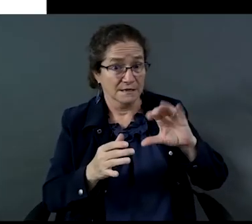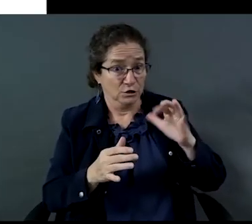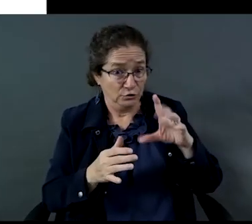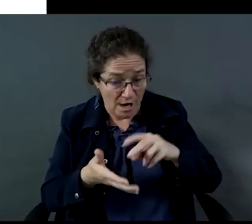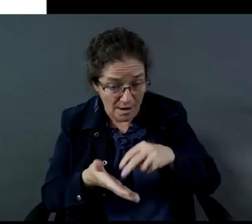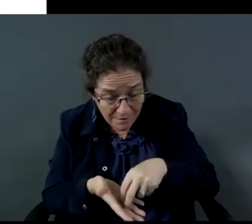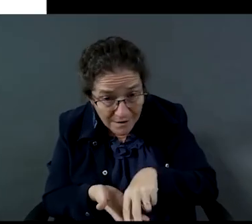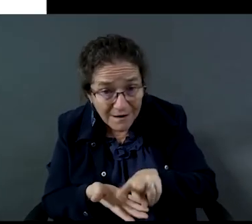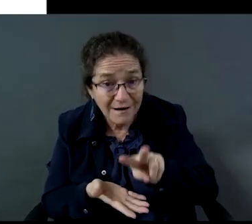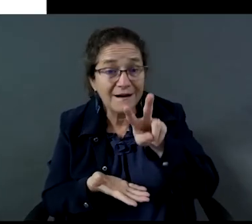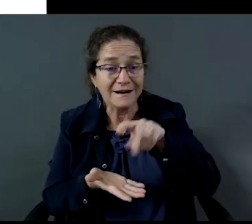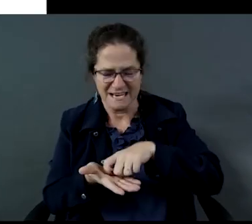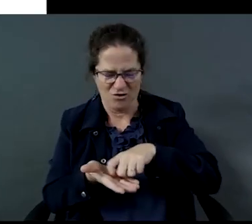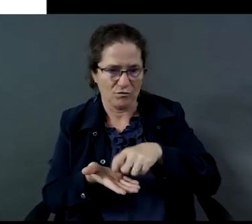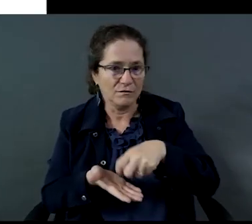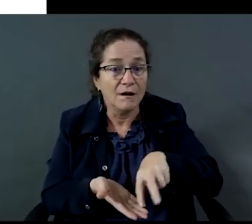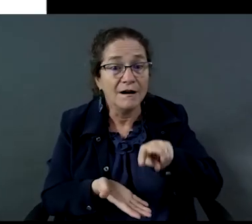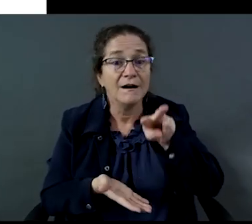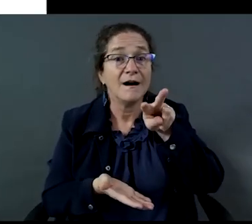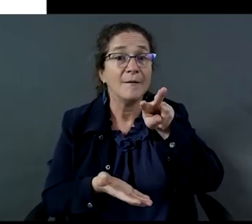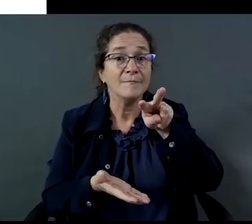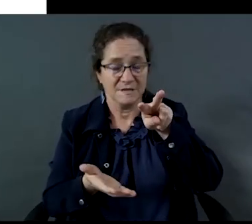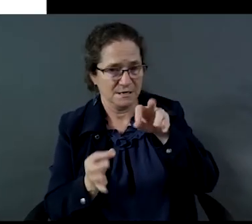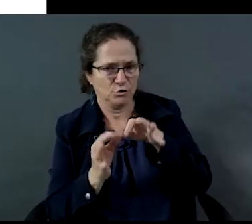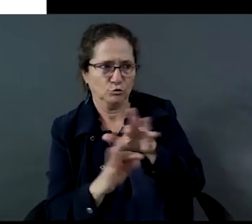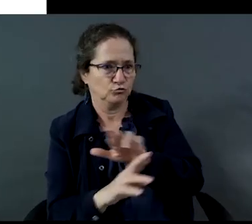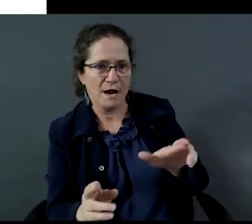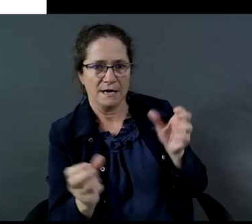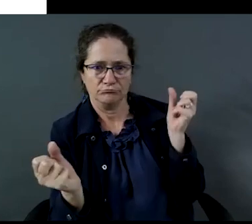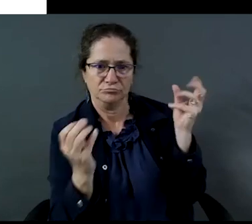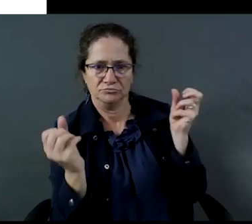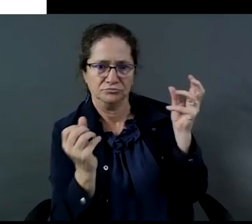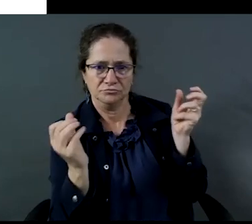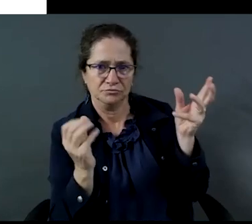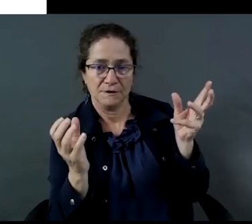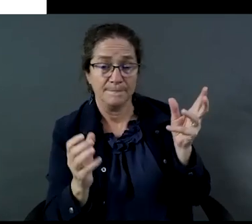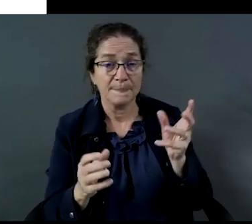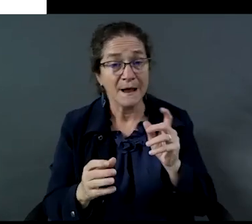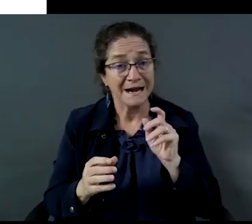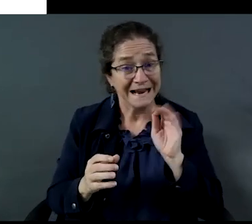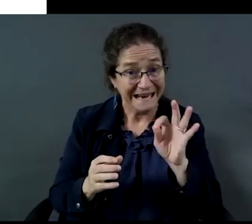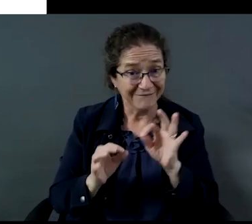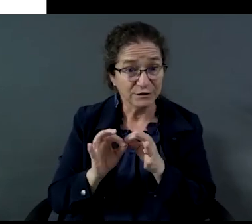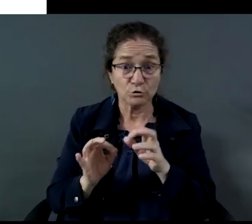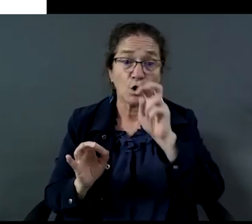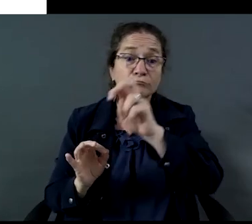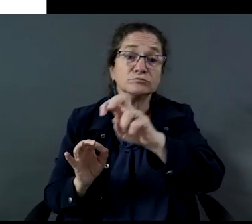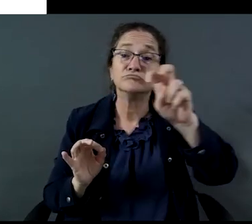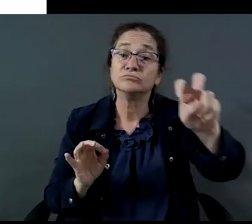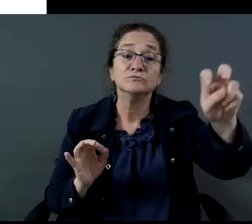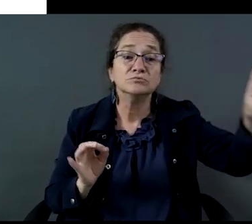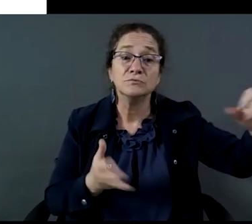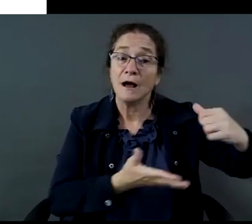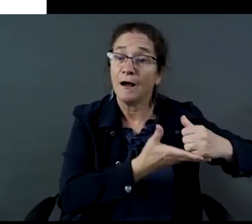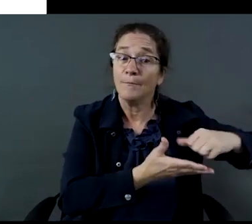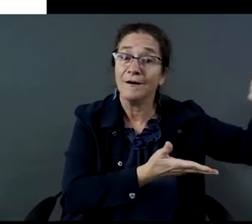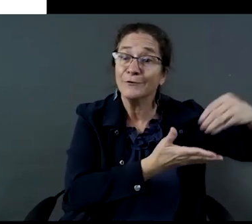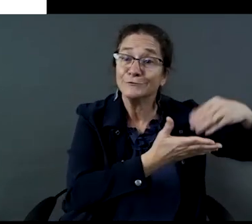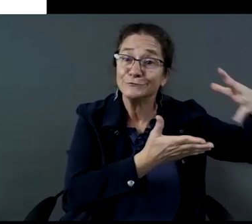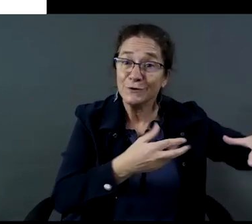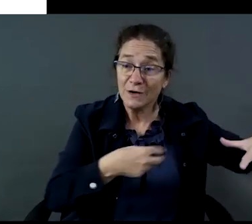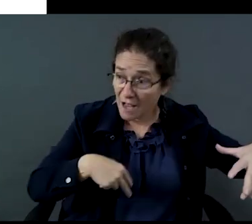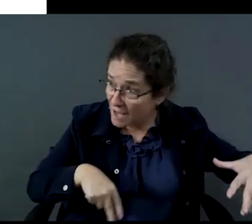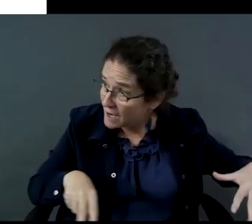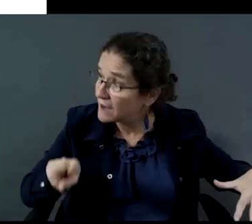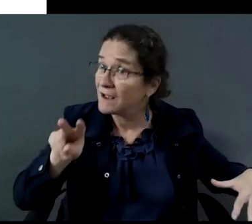their coloring paper, and then they're going. But if my interpreter is floating and helping Timmy, and now